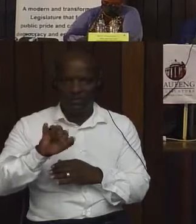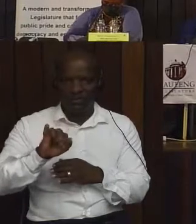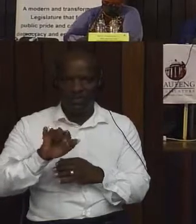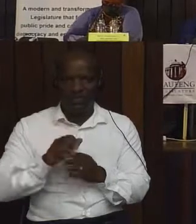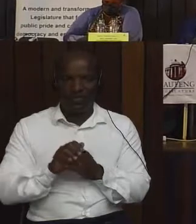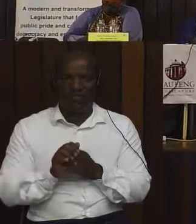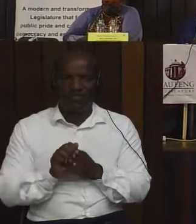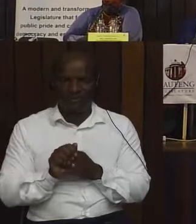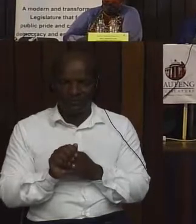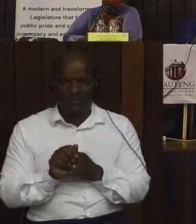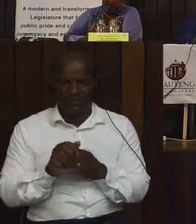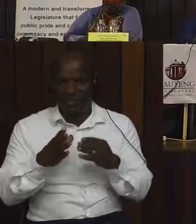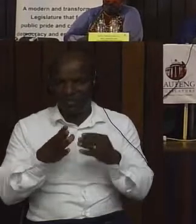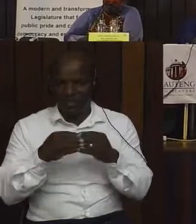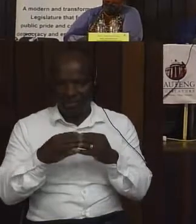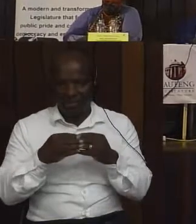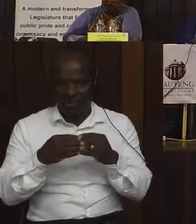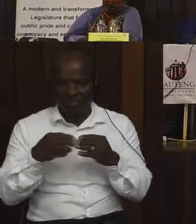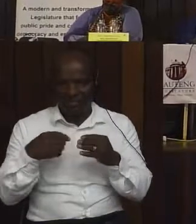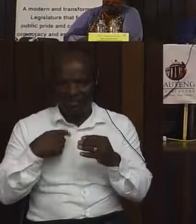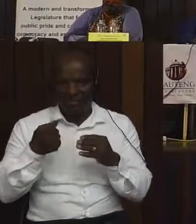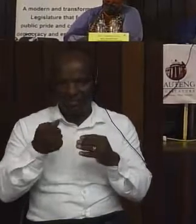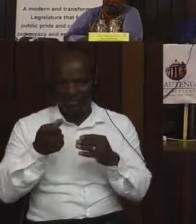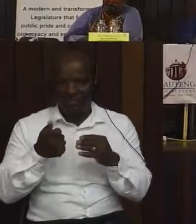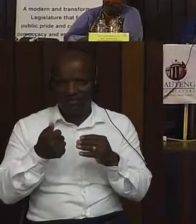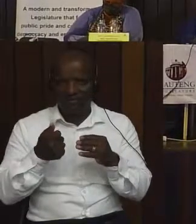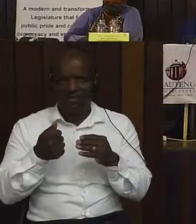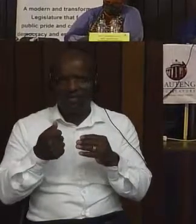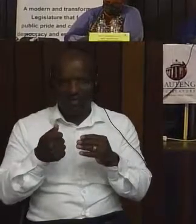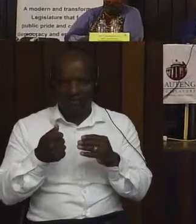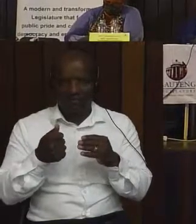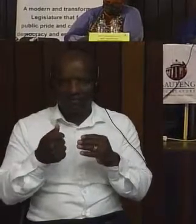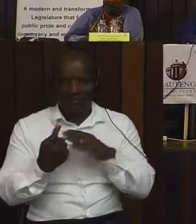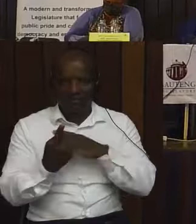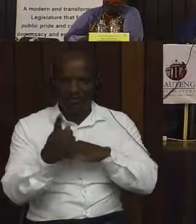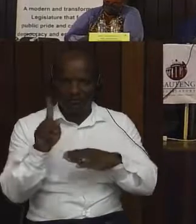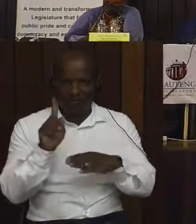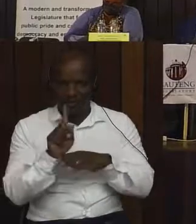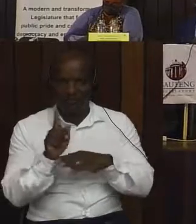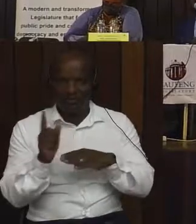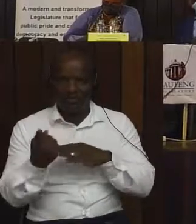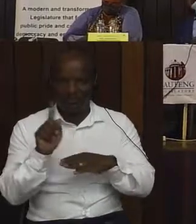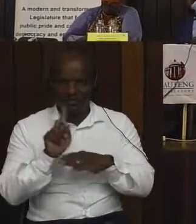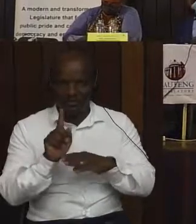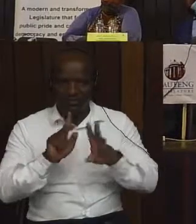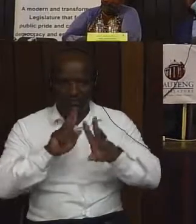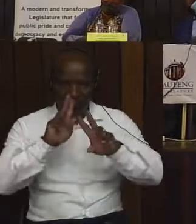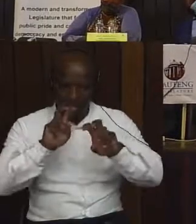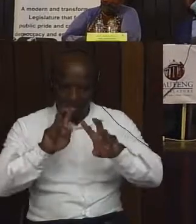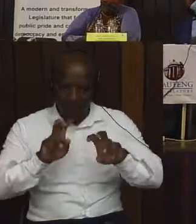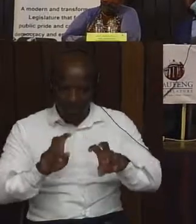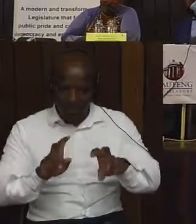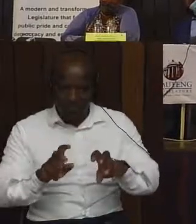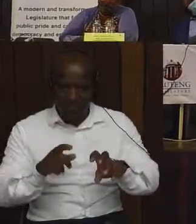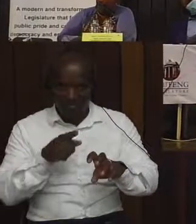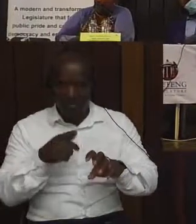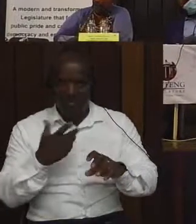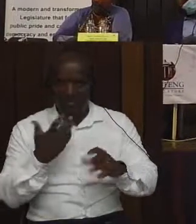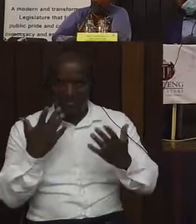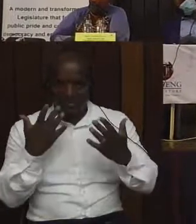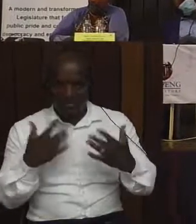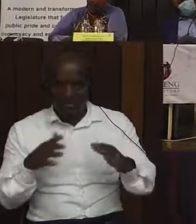members, that the presentation or the research analysis that Phumlani has presented